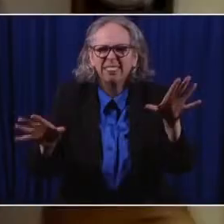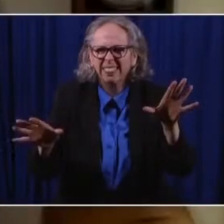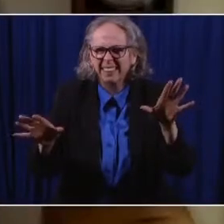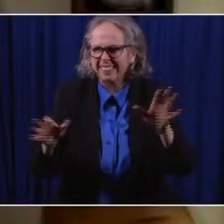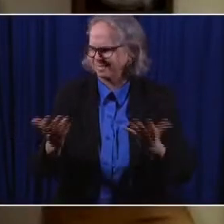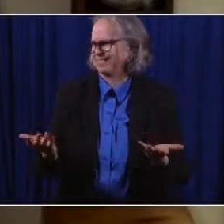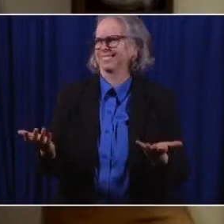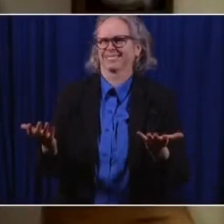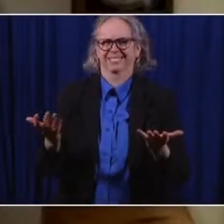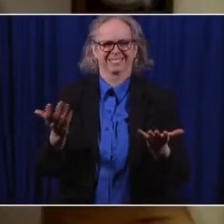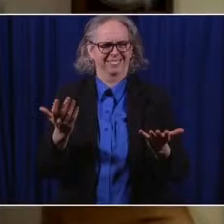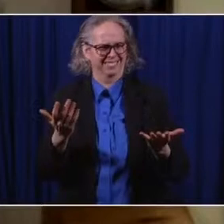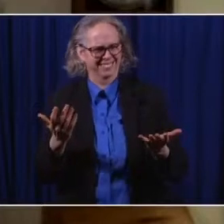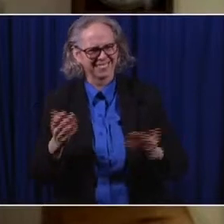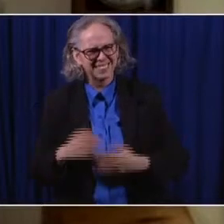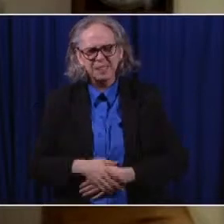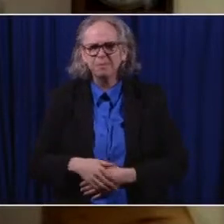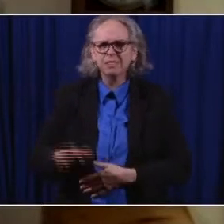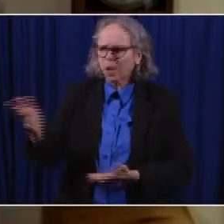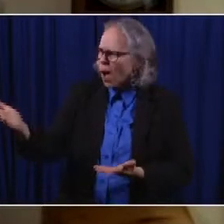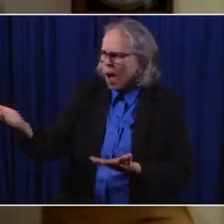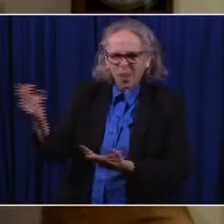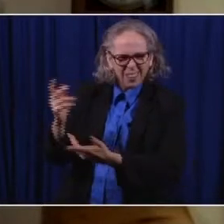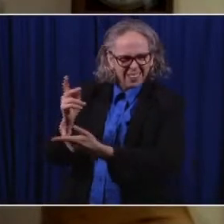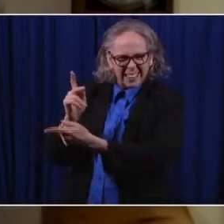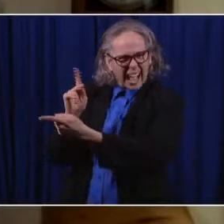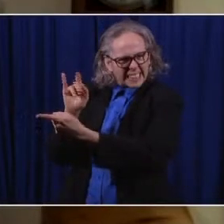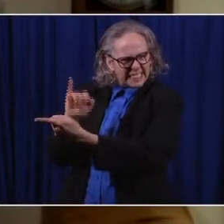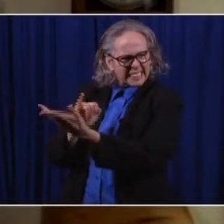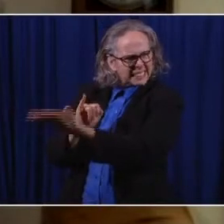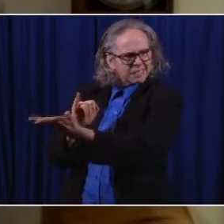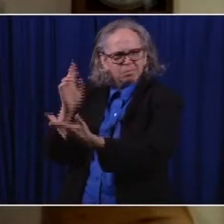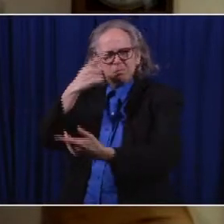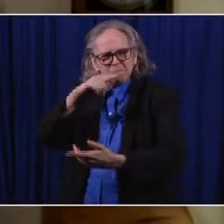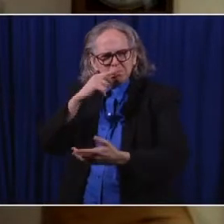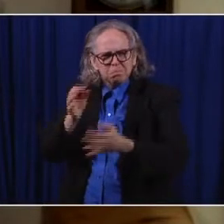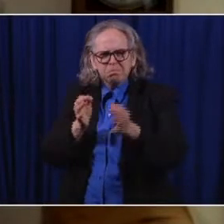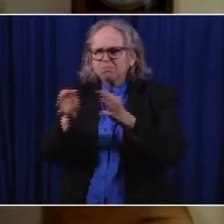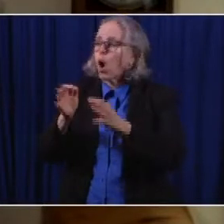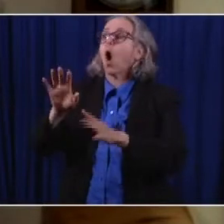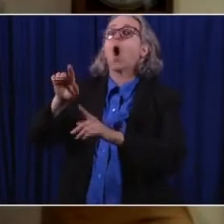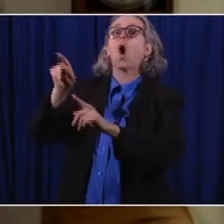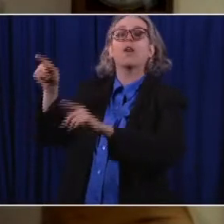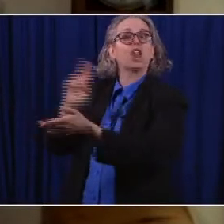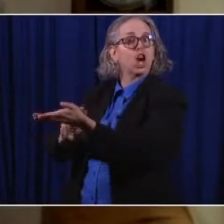Okay, Casey, tell us a little bit about what you do at the hospital. What's your job?